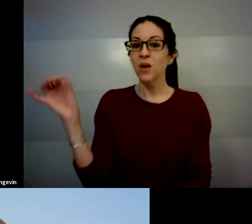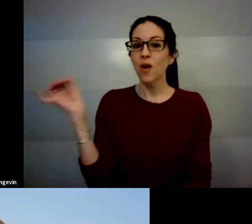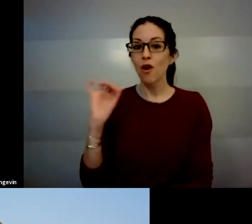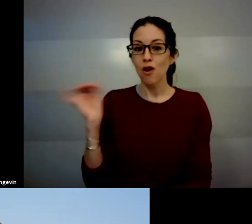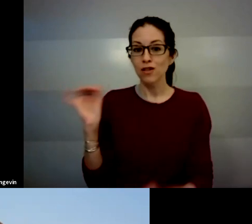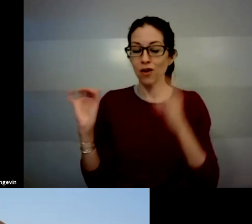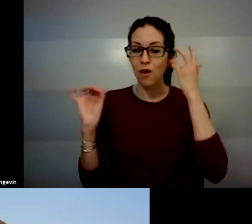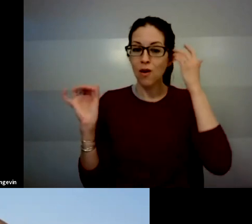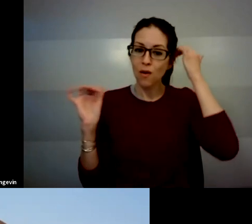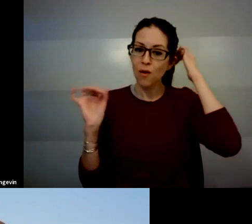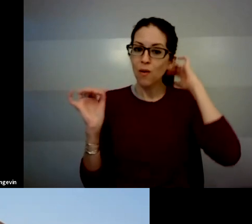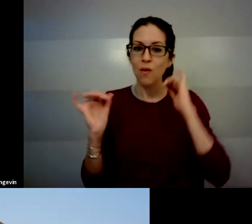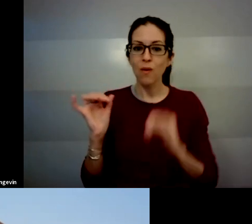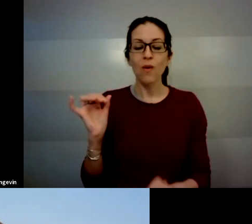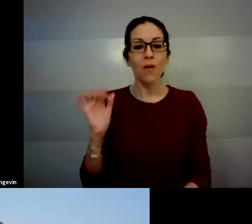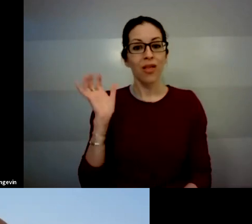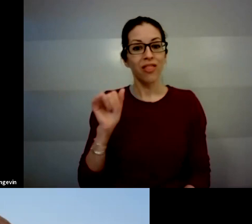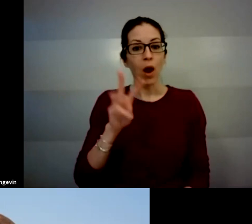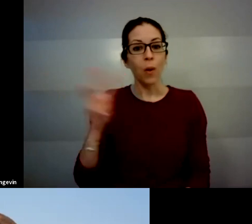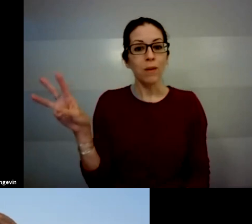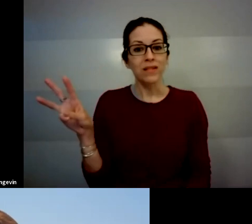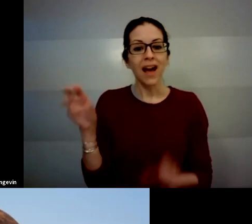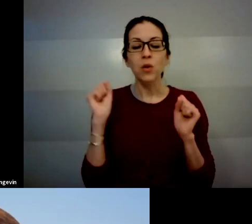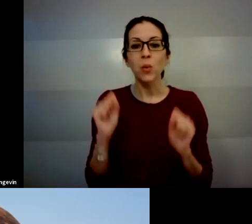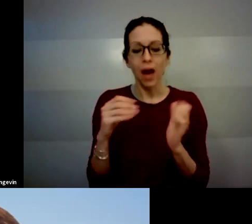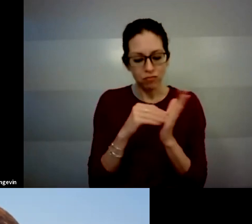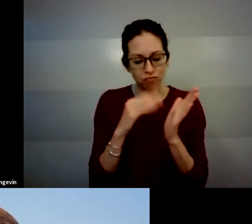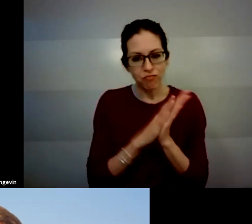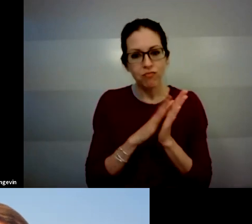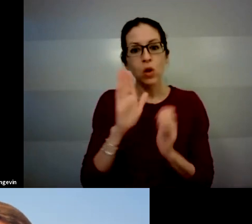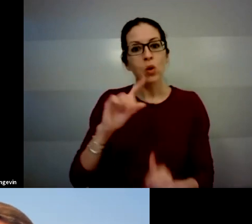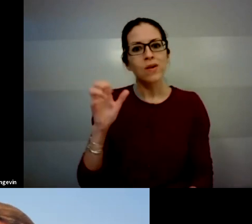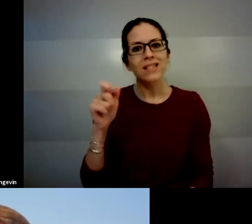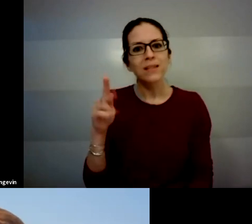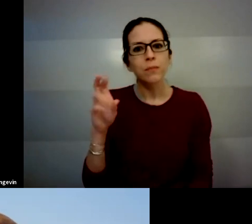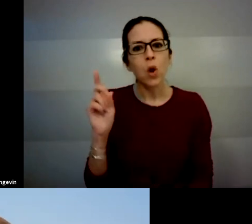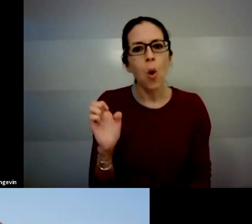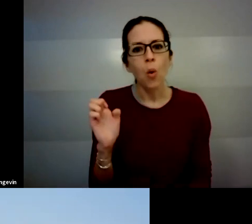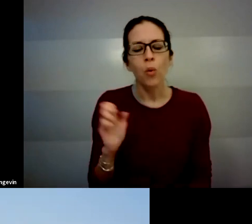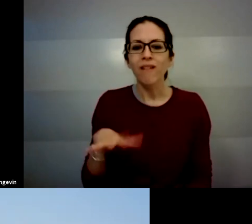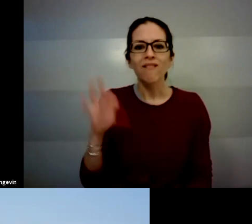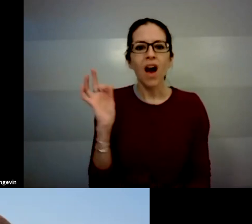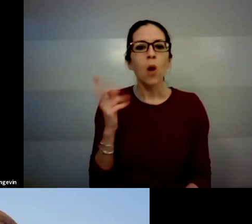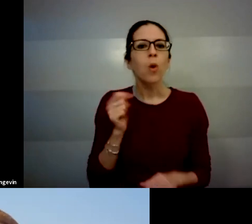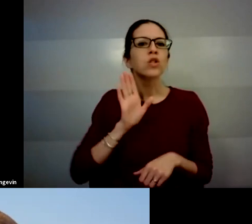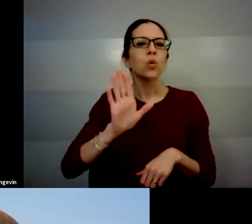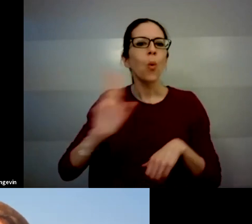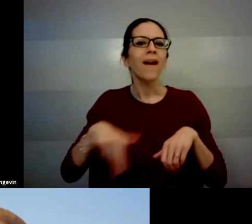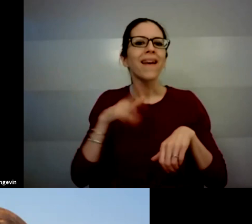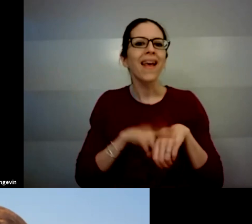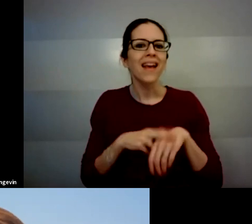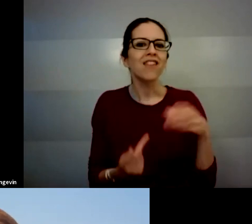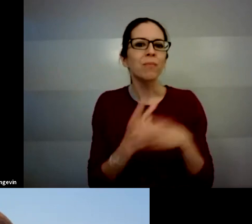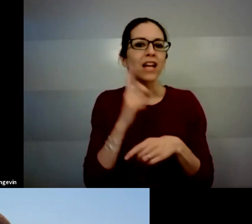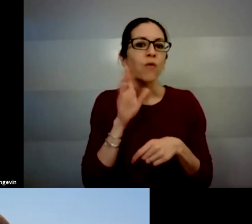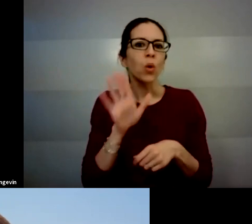that on that website, you can also put in your zip code and find what plants are native to your area so you